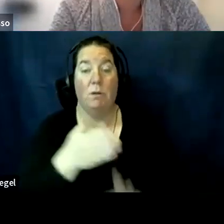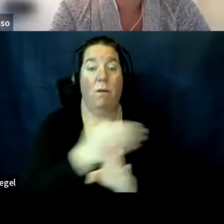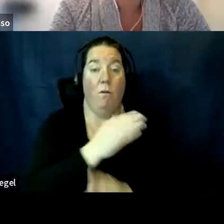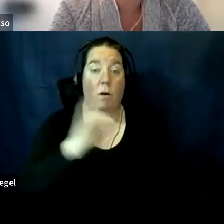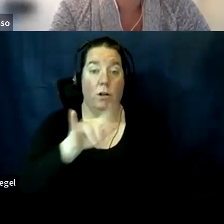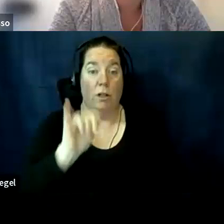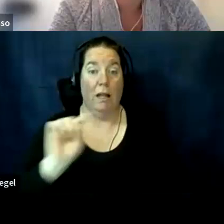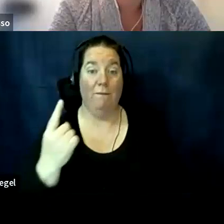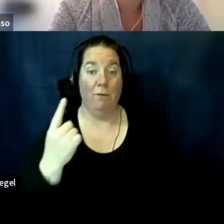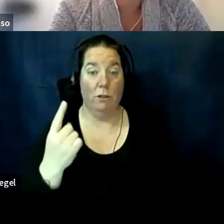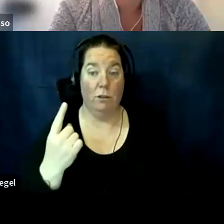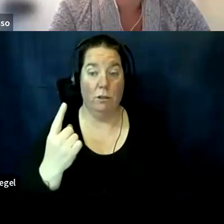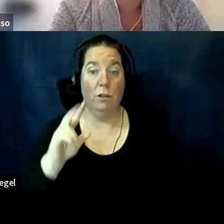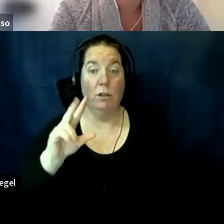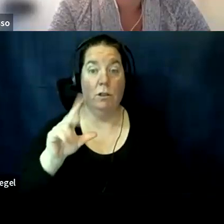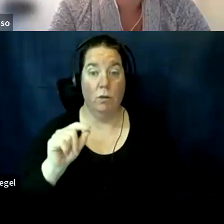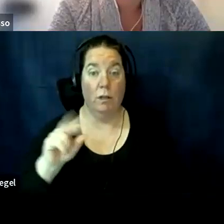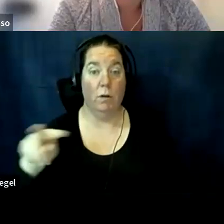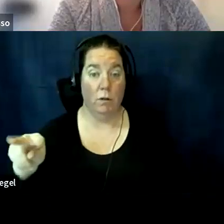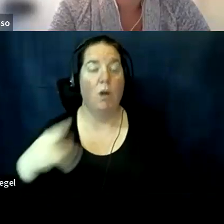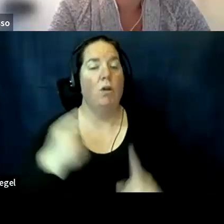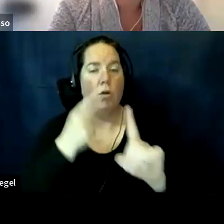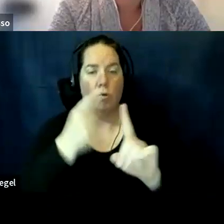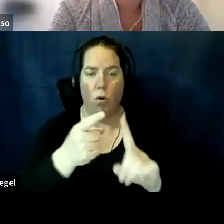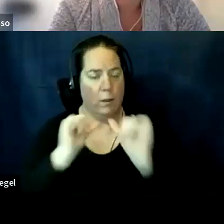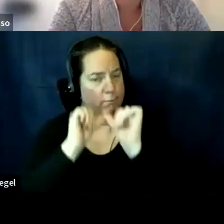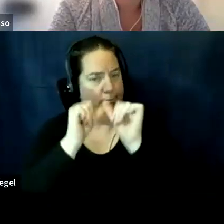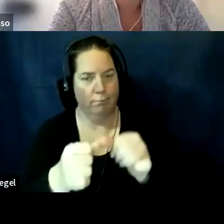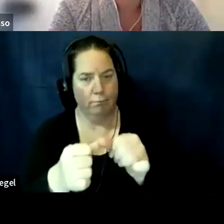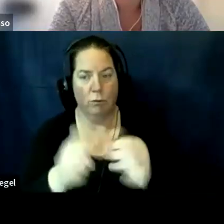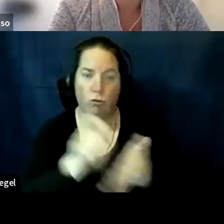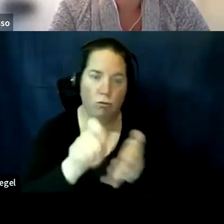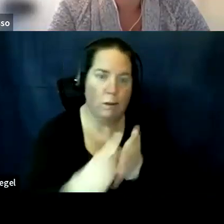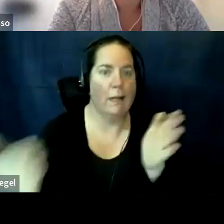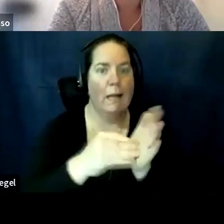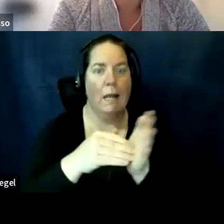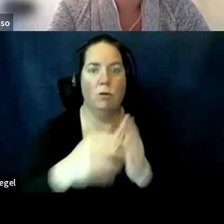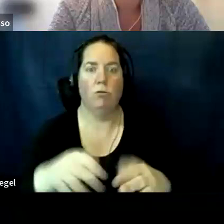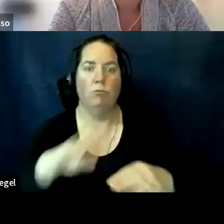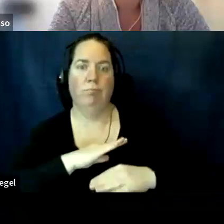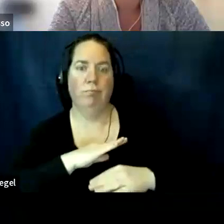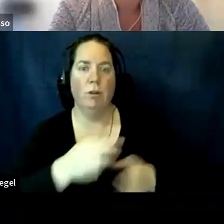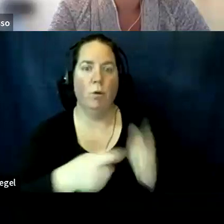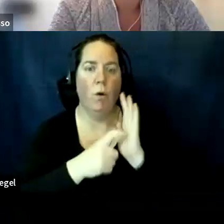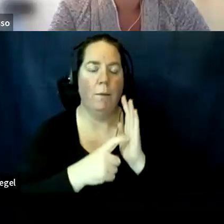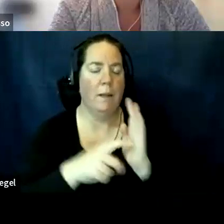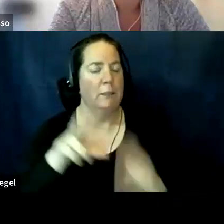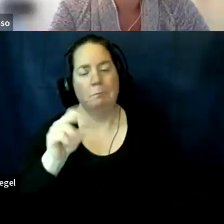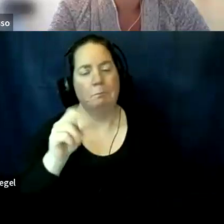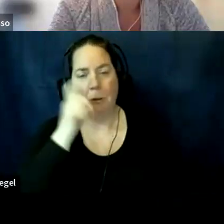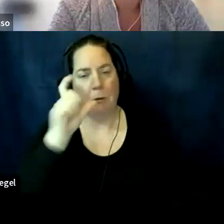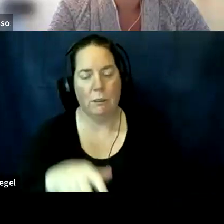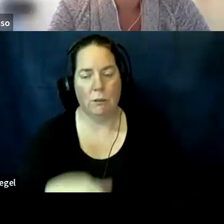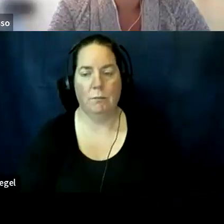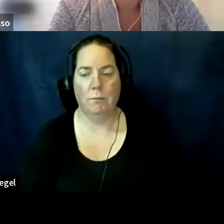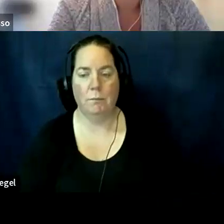1, 2022, the goal can still stand and doesn't need to be rewritten to meet the requirements that became effective after that goal was originally